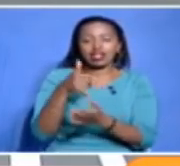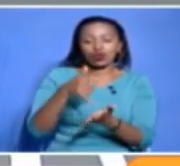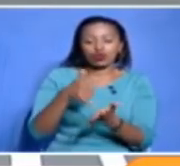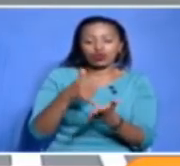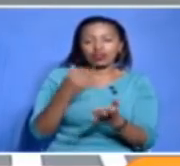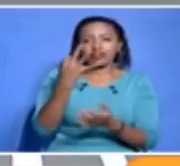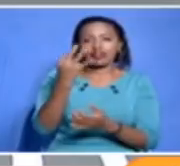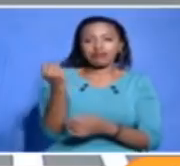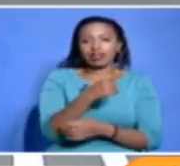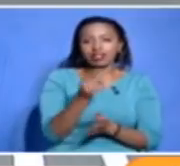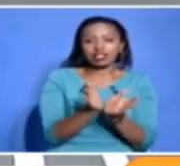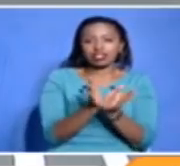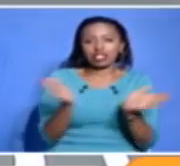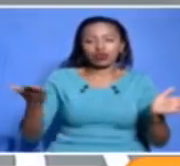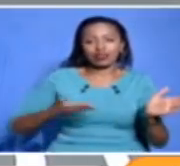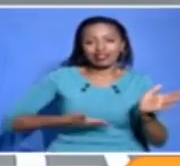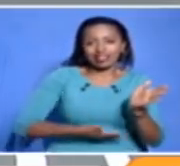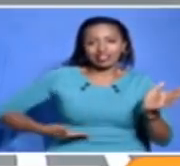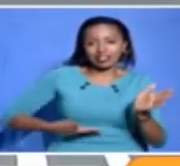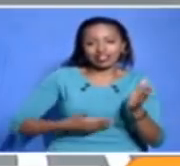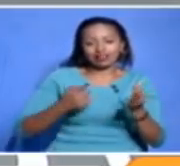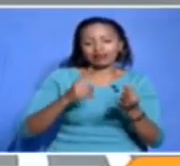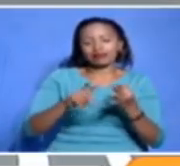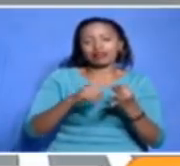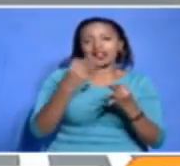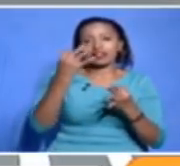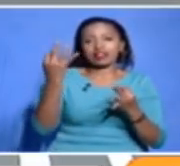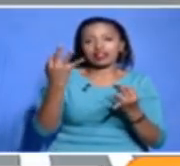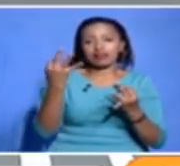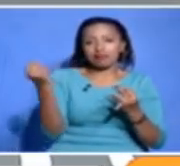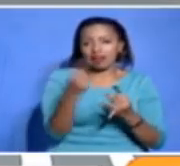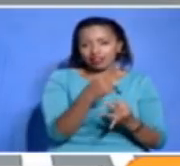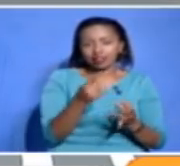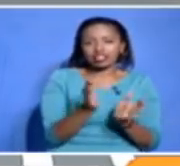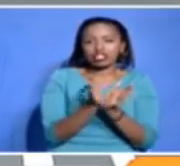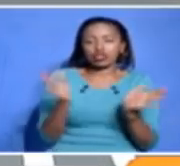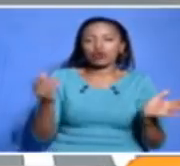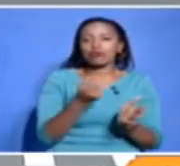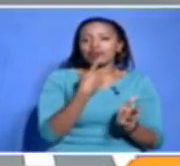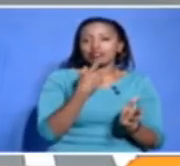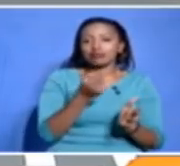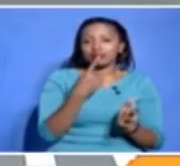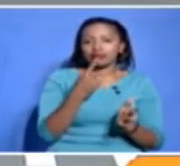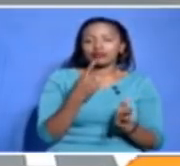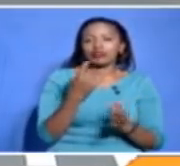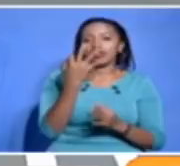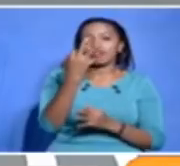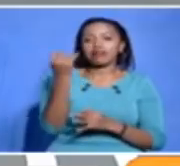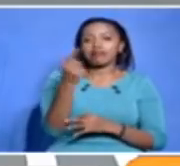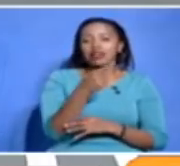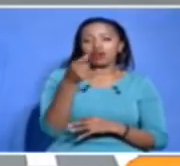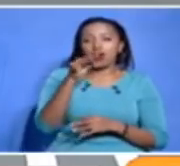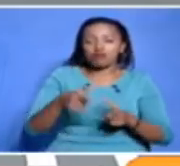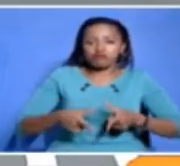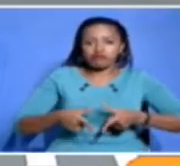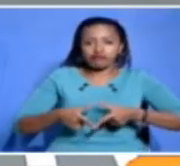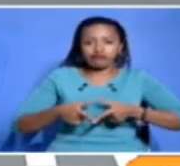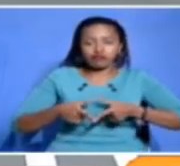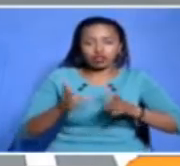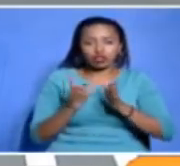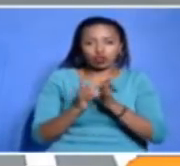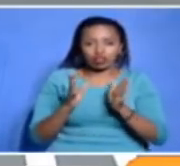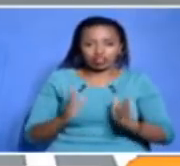3 months of general surgery, 3 months of general medicine, 3 months of obstetrics and gynecology, as well